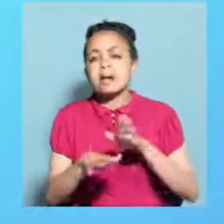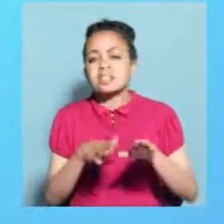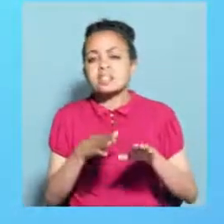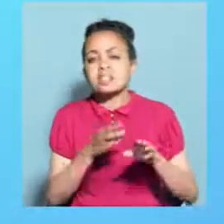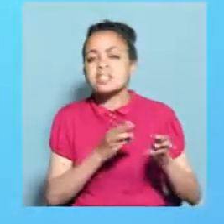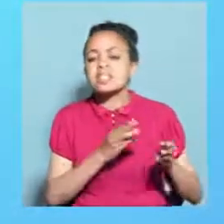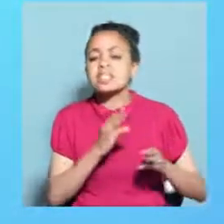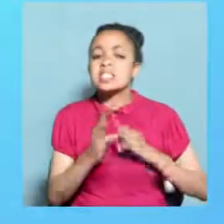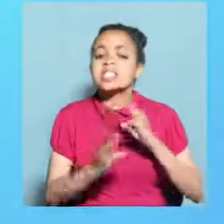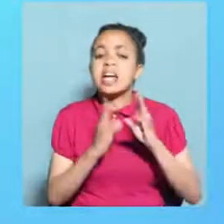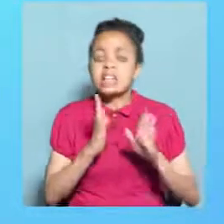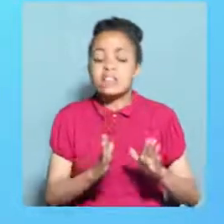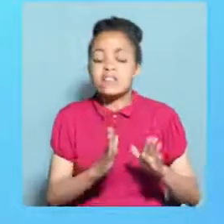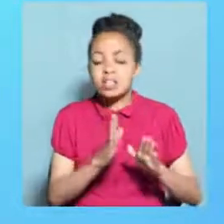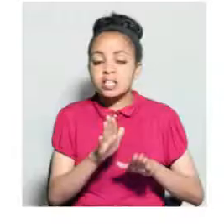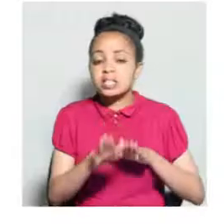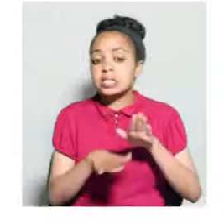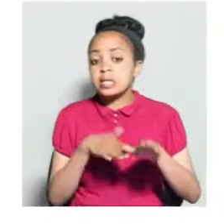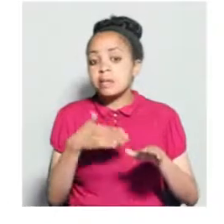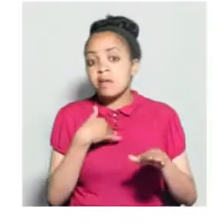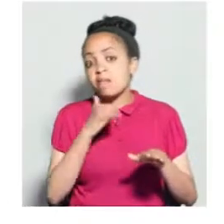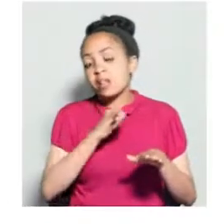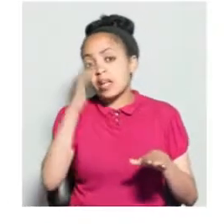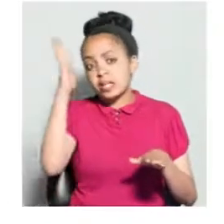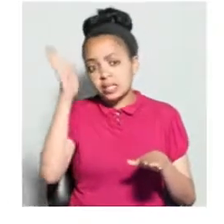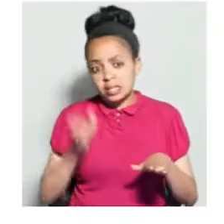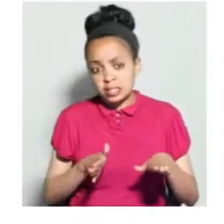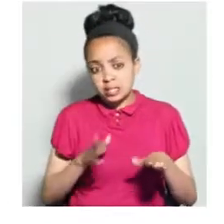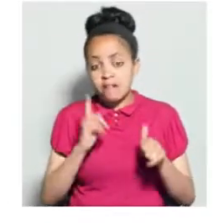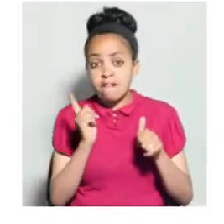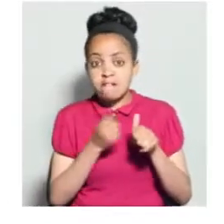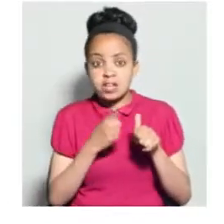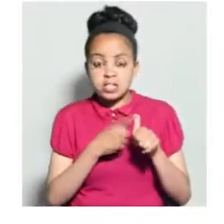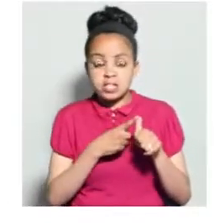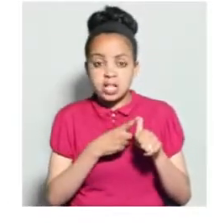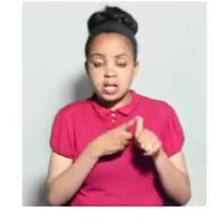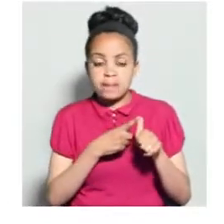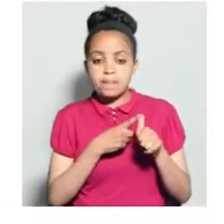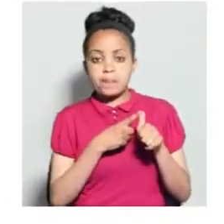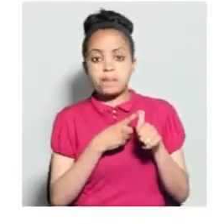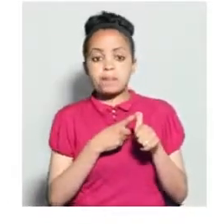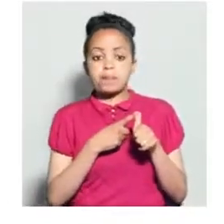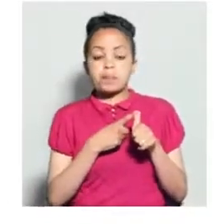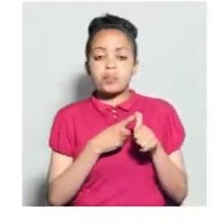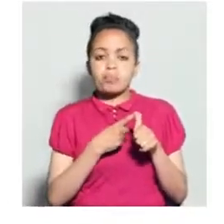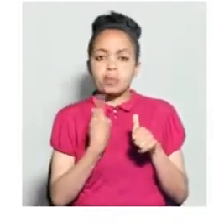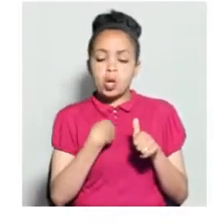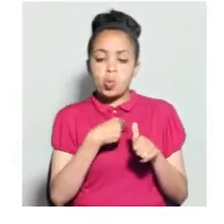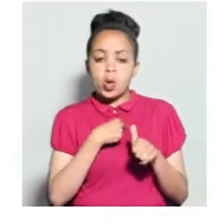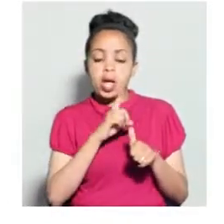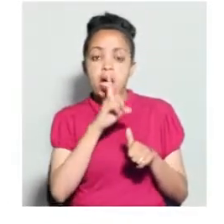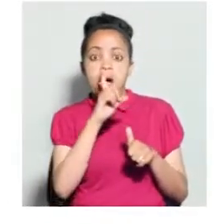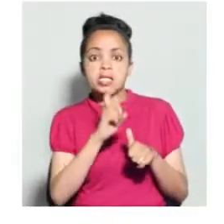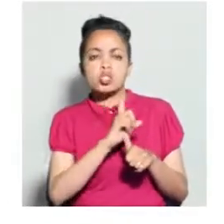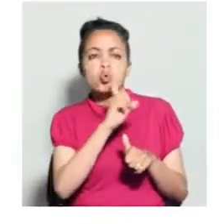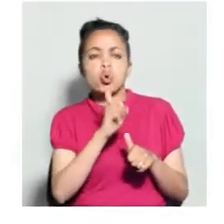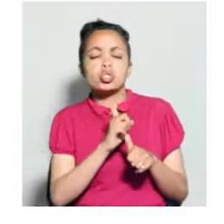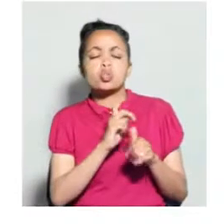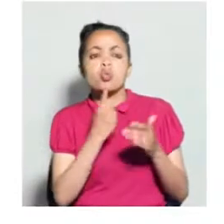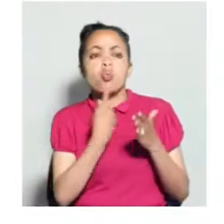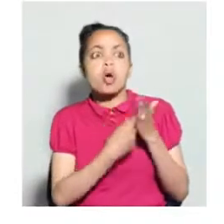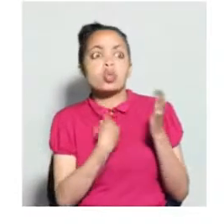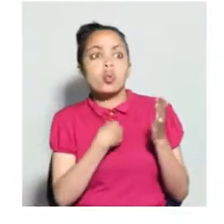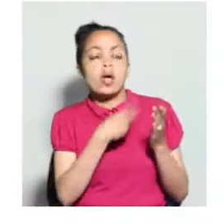scientific step maybe includes this like step, which is firstly, we ask a question what we